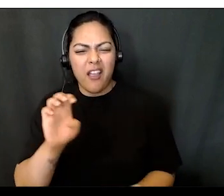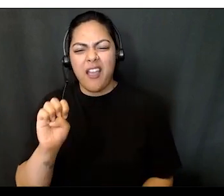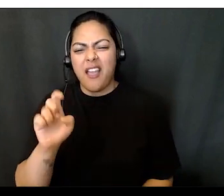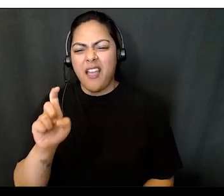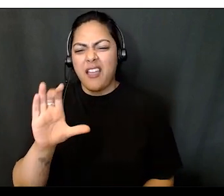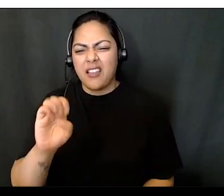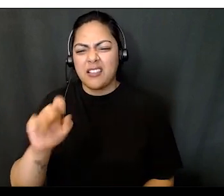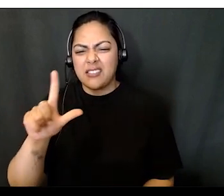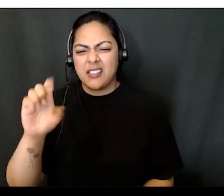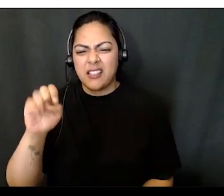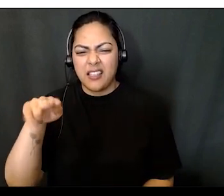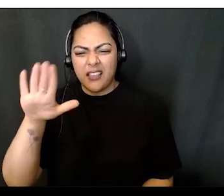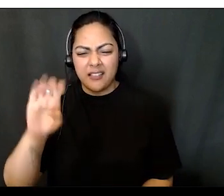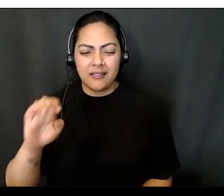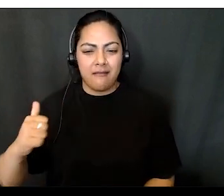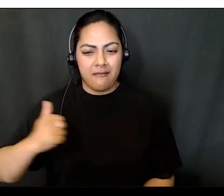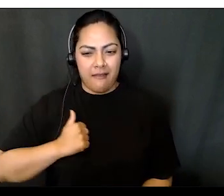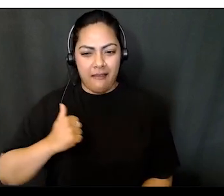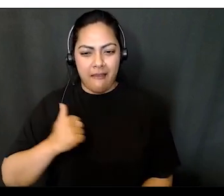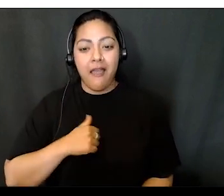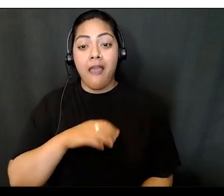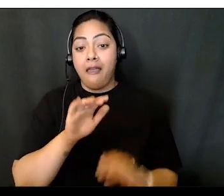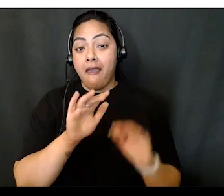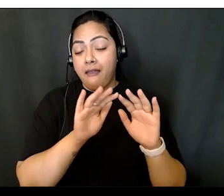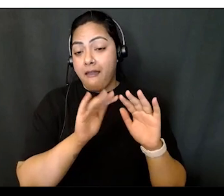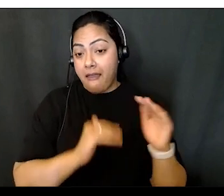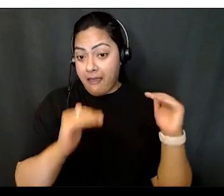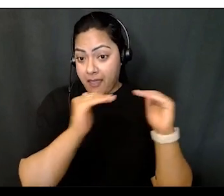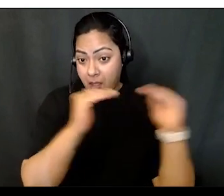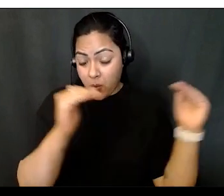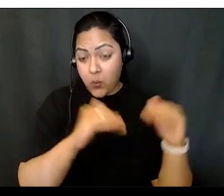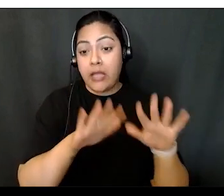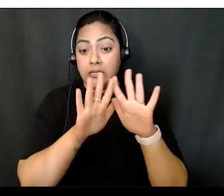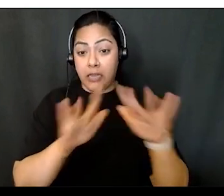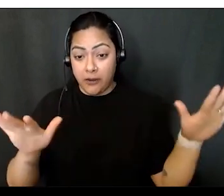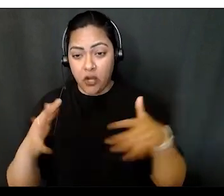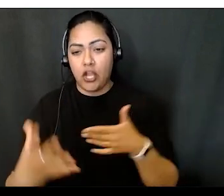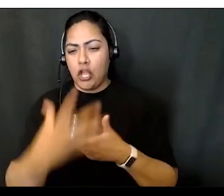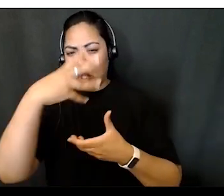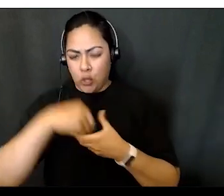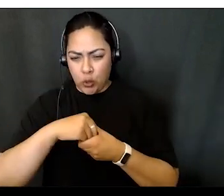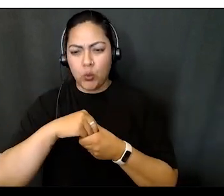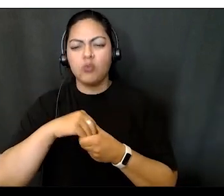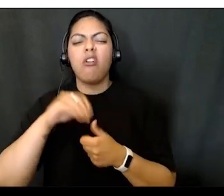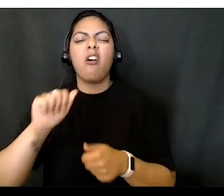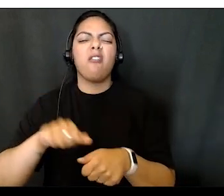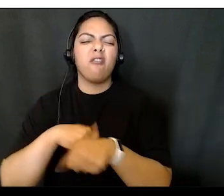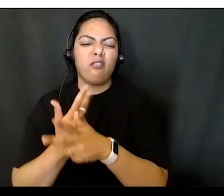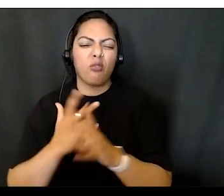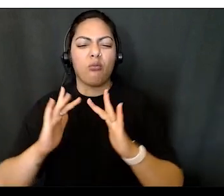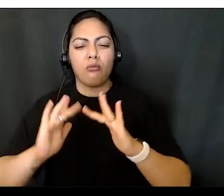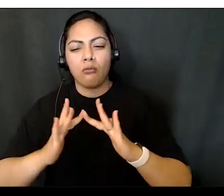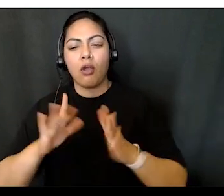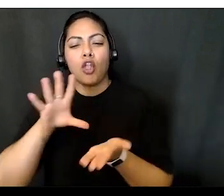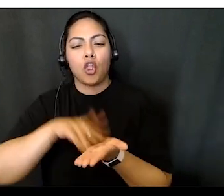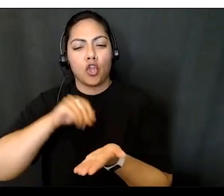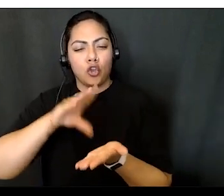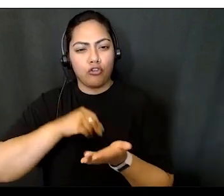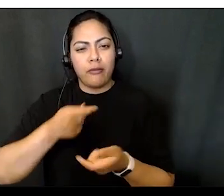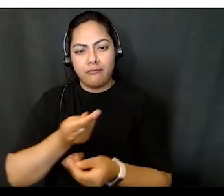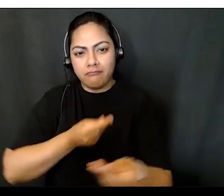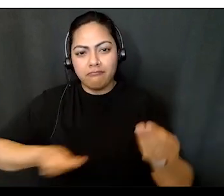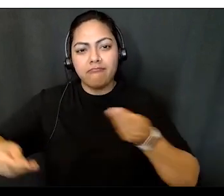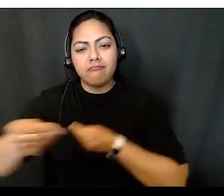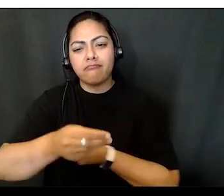Equity, Diversity, and Inclusion Virtual Learning Exchange on approaches and theories to